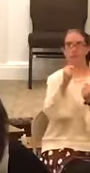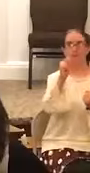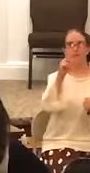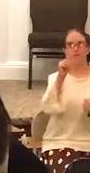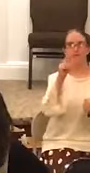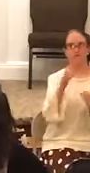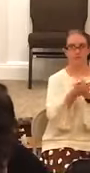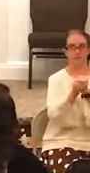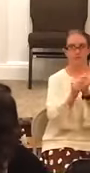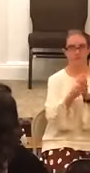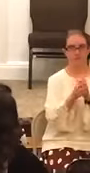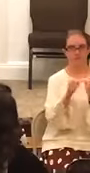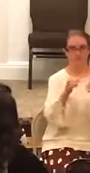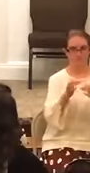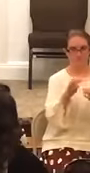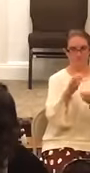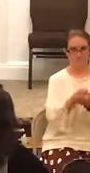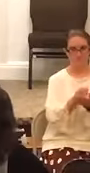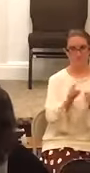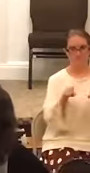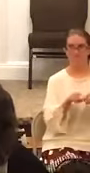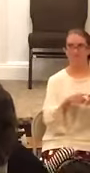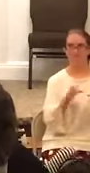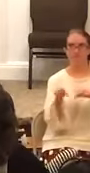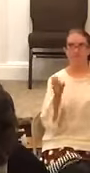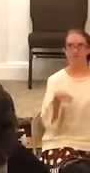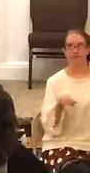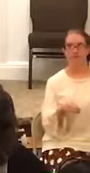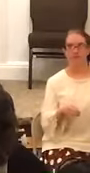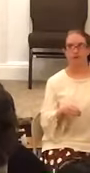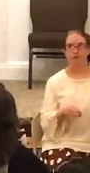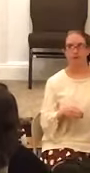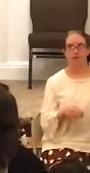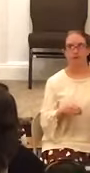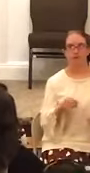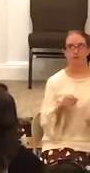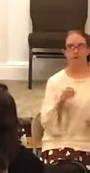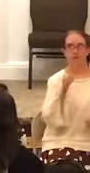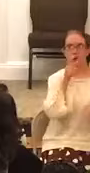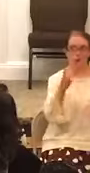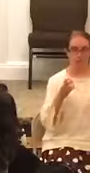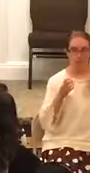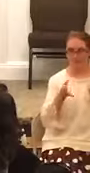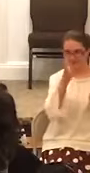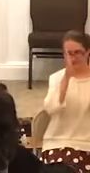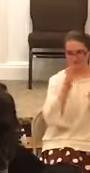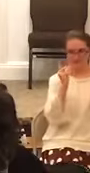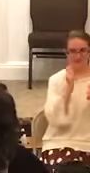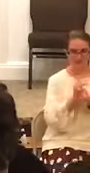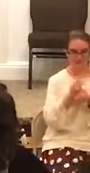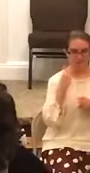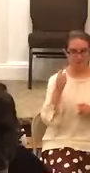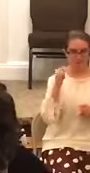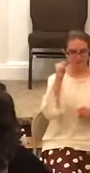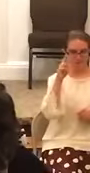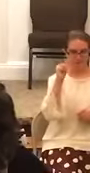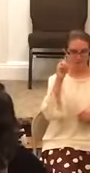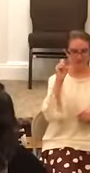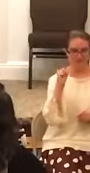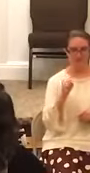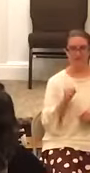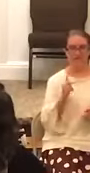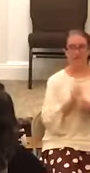as the washing of pots and cups and many other such like things you do." And he said to them, "Full well you reject the commandment of God that you may keep your own tradition." He said, "The only